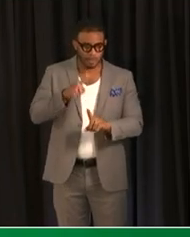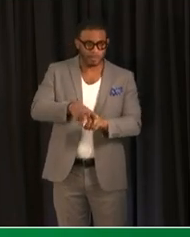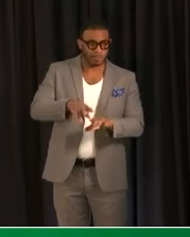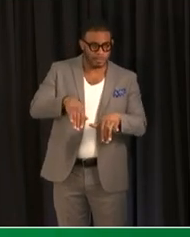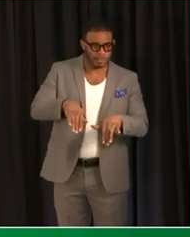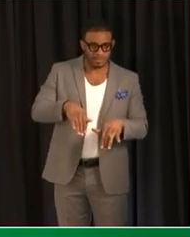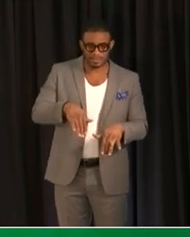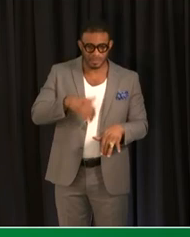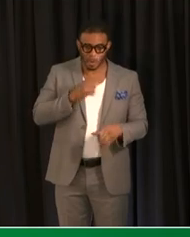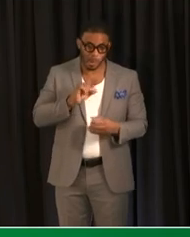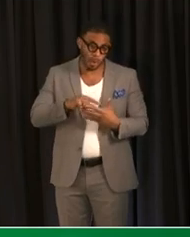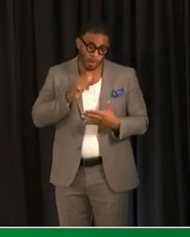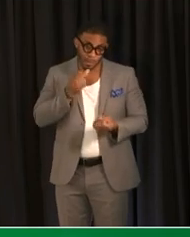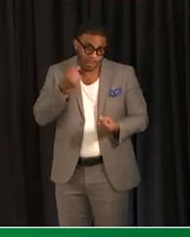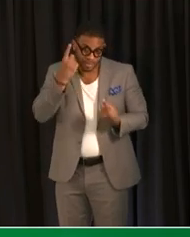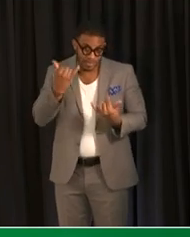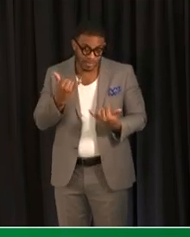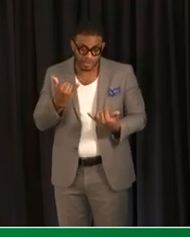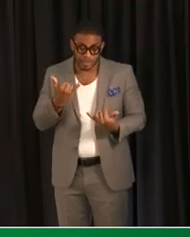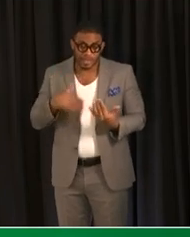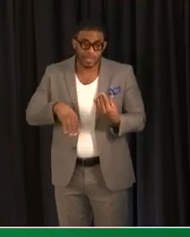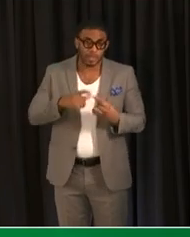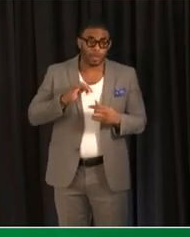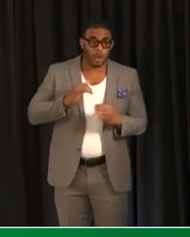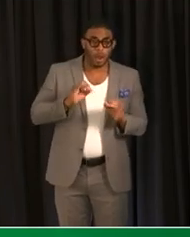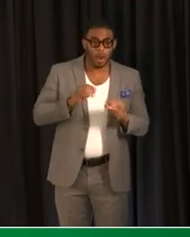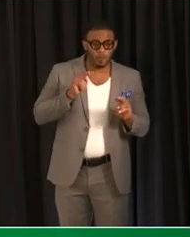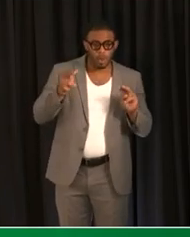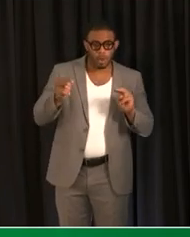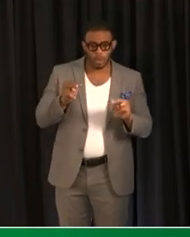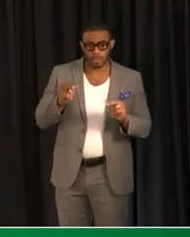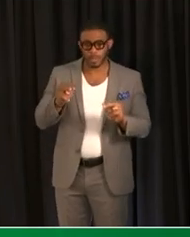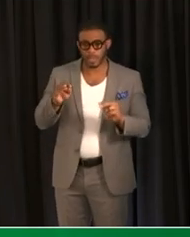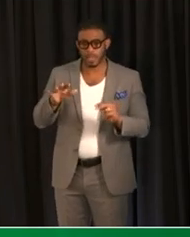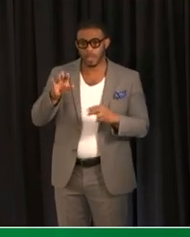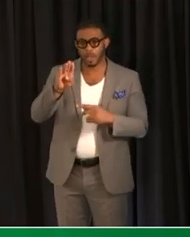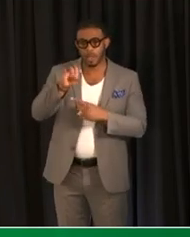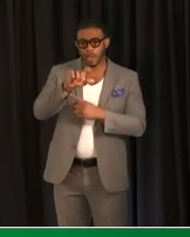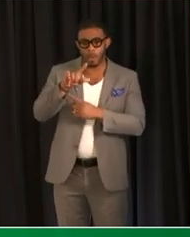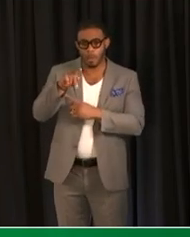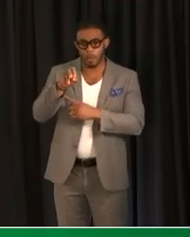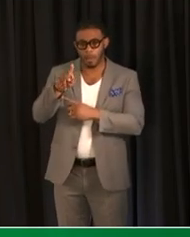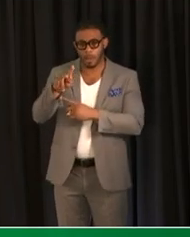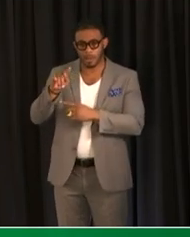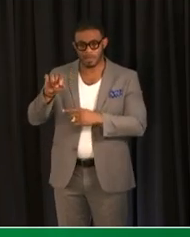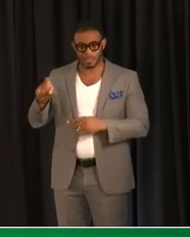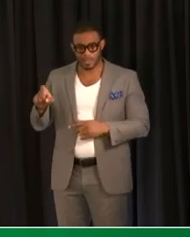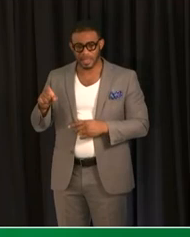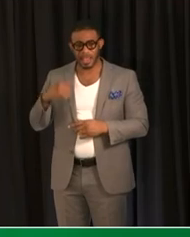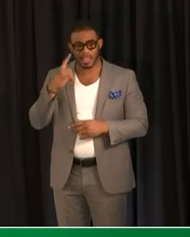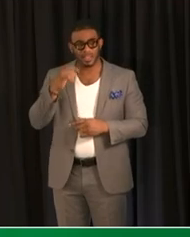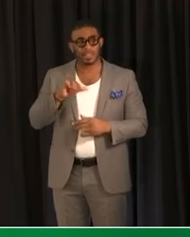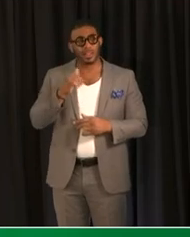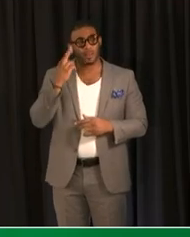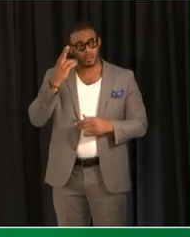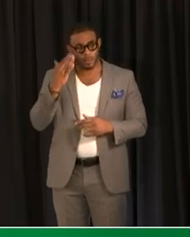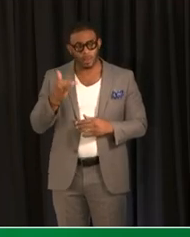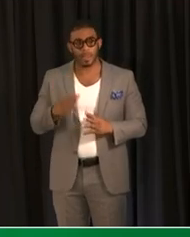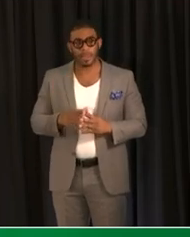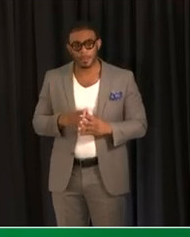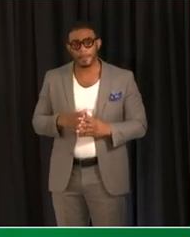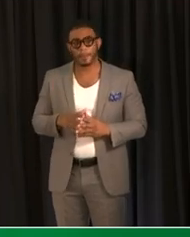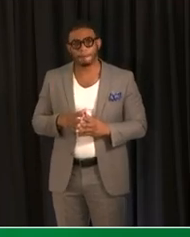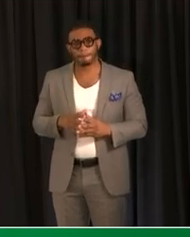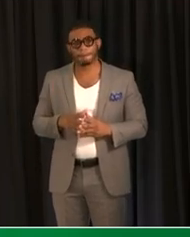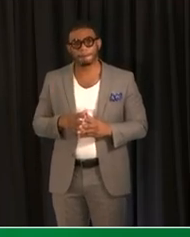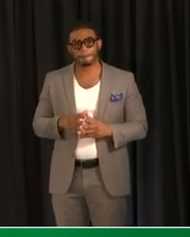not sensible now. And in addition to our office looking at the ballpark tax, I will say it's another reason that